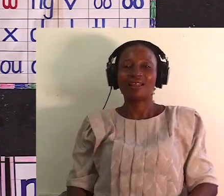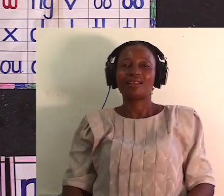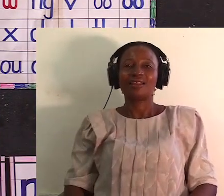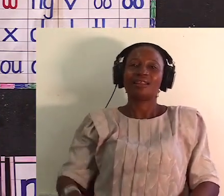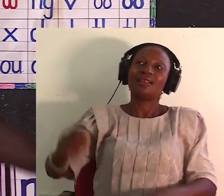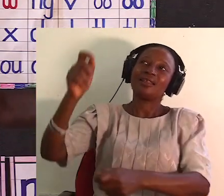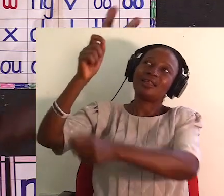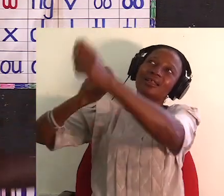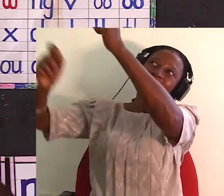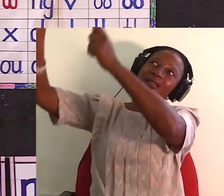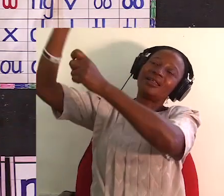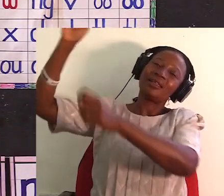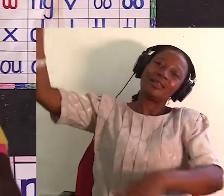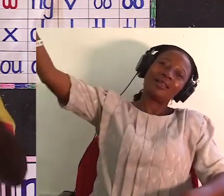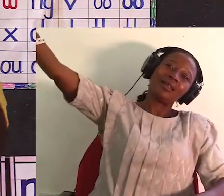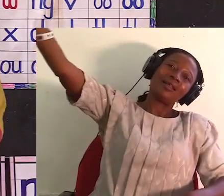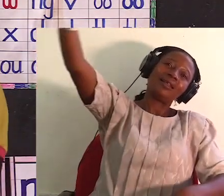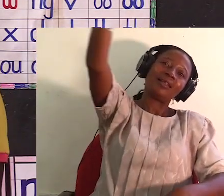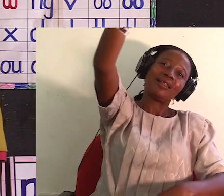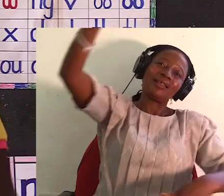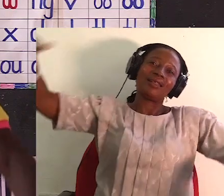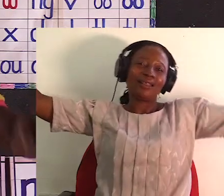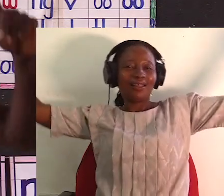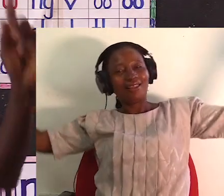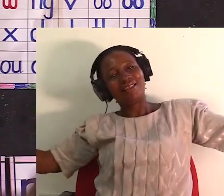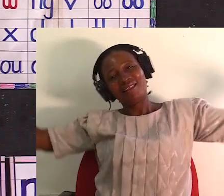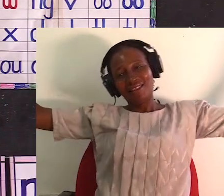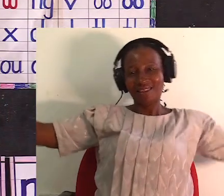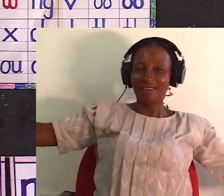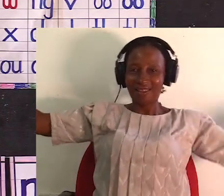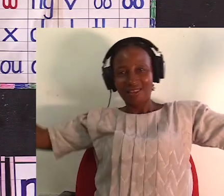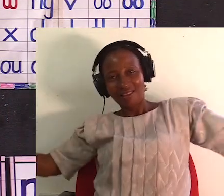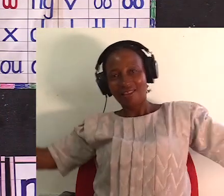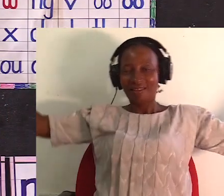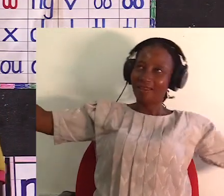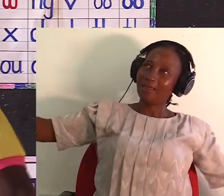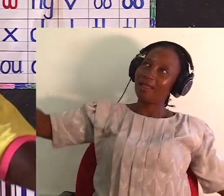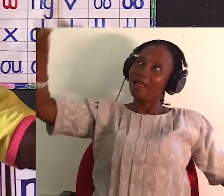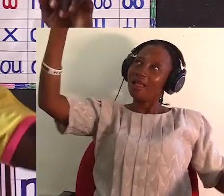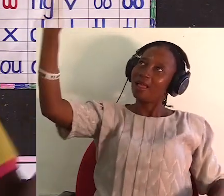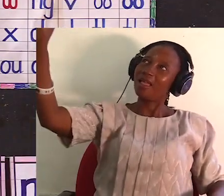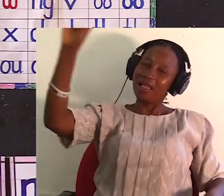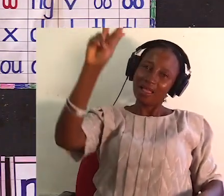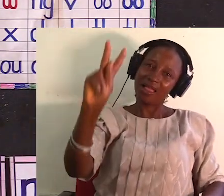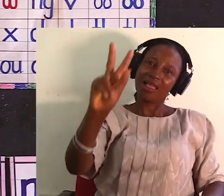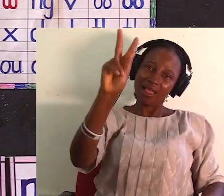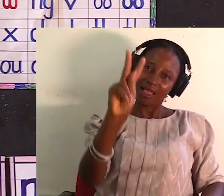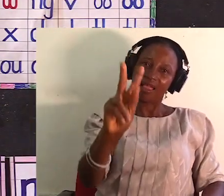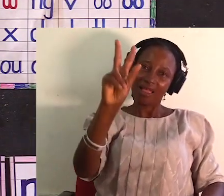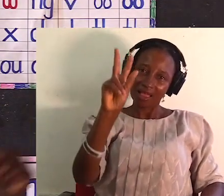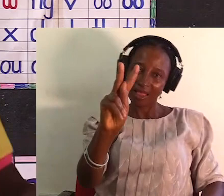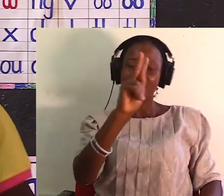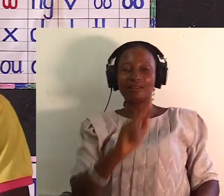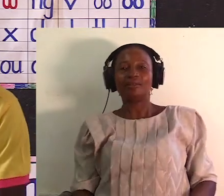Kites are flying in the sky, flying in the sky. Kites are flying in the sky.